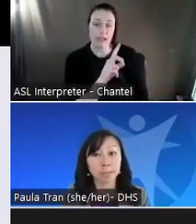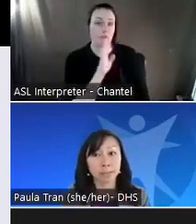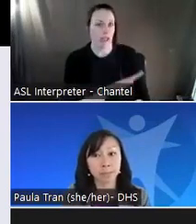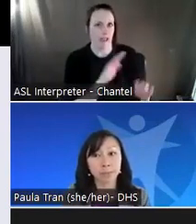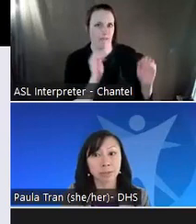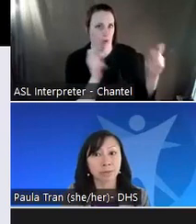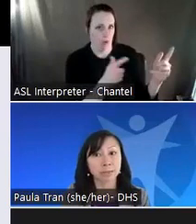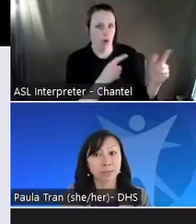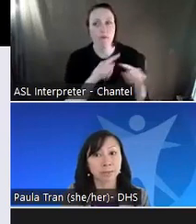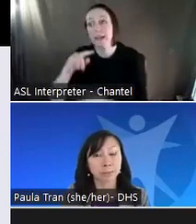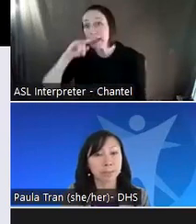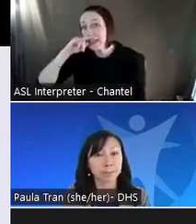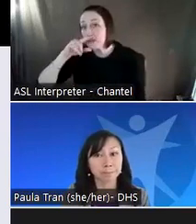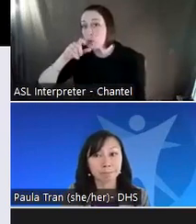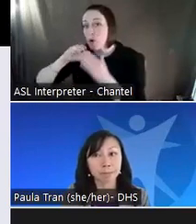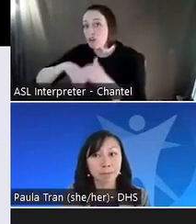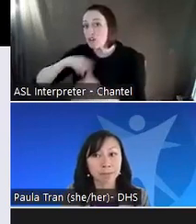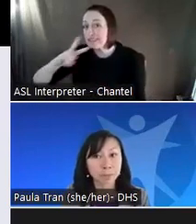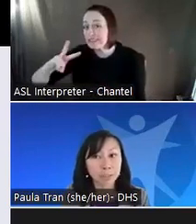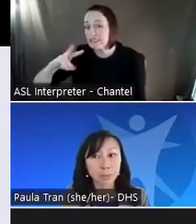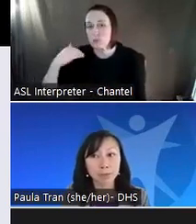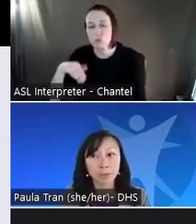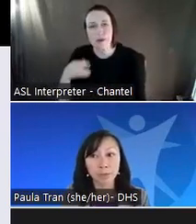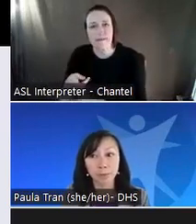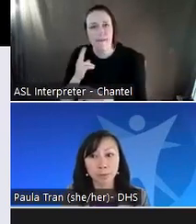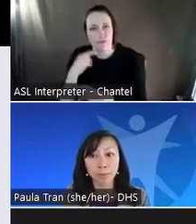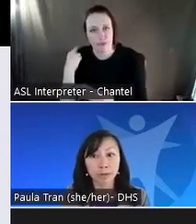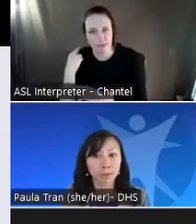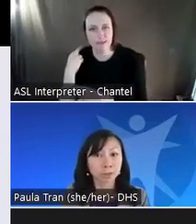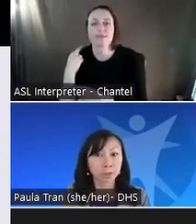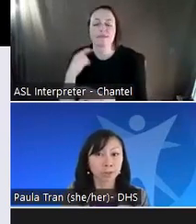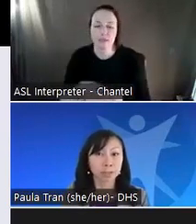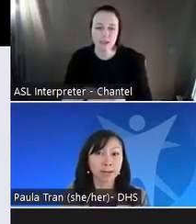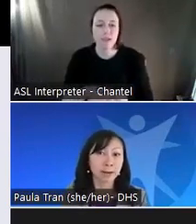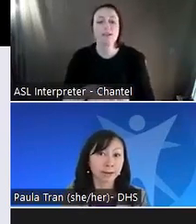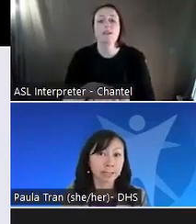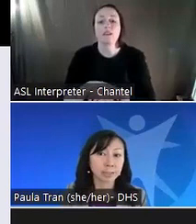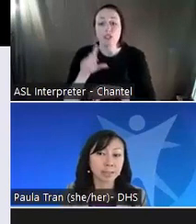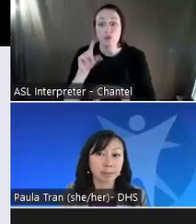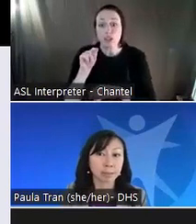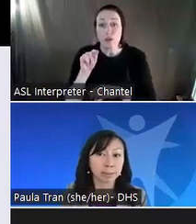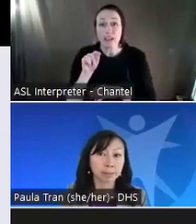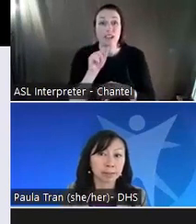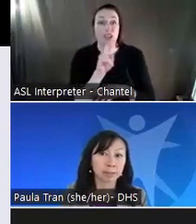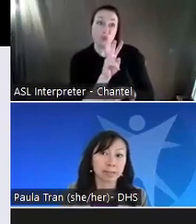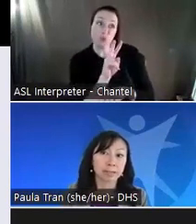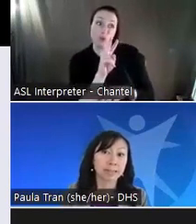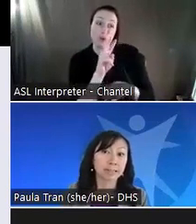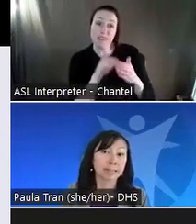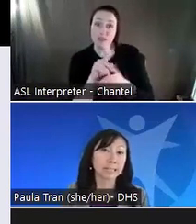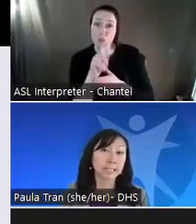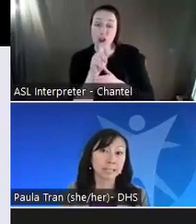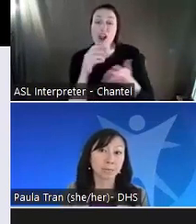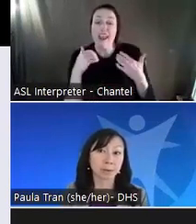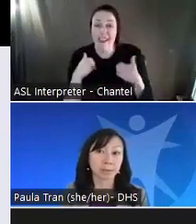most susceptible to the effects of lead poisoning. In 2020, over 2,100 children under age 6 had a blood lead level that exceeds